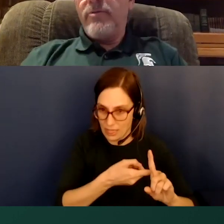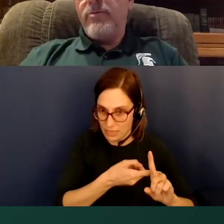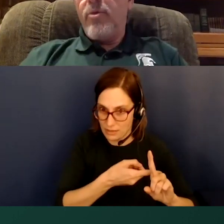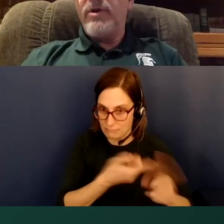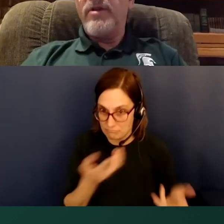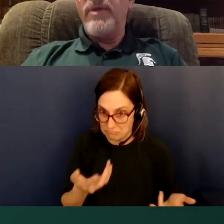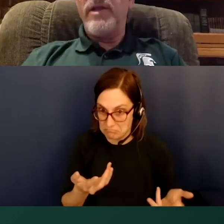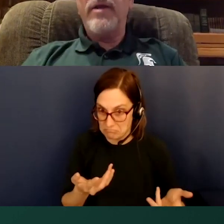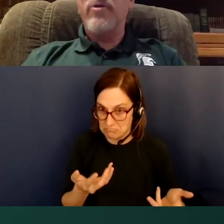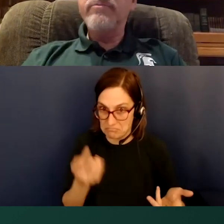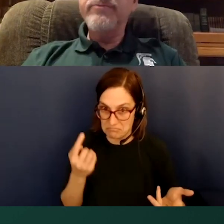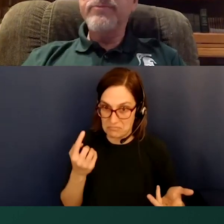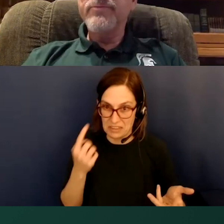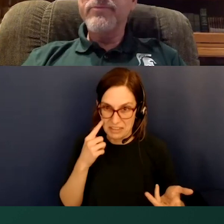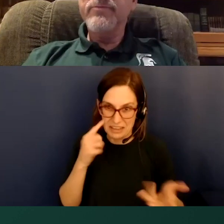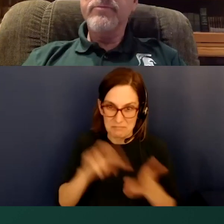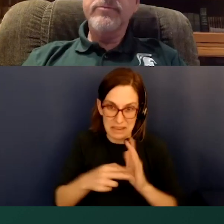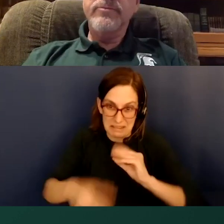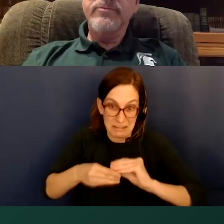it more or less means extra.